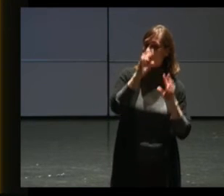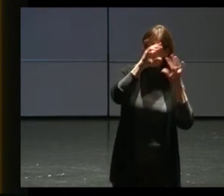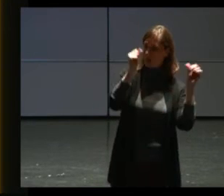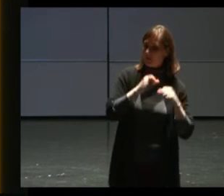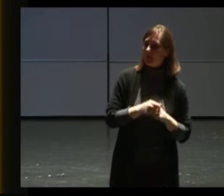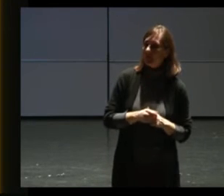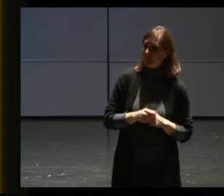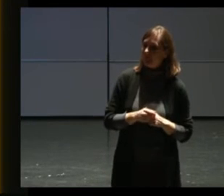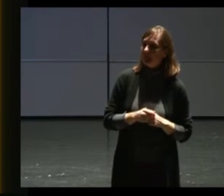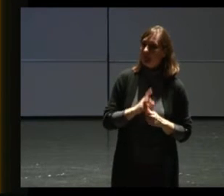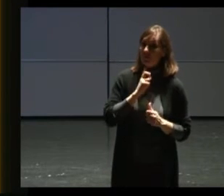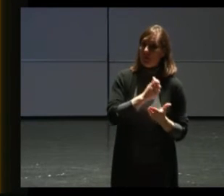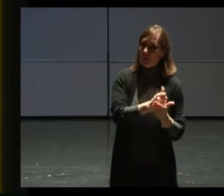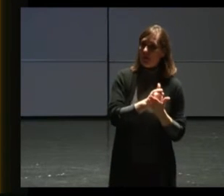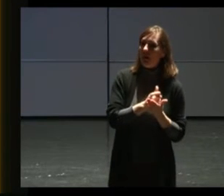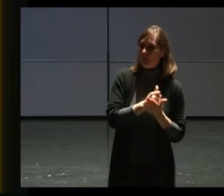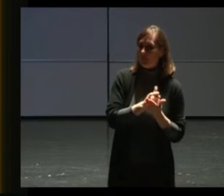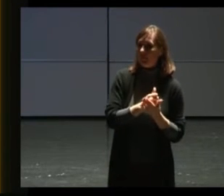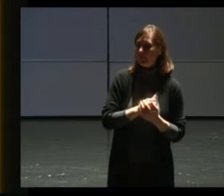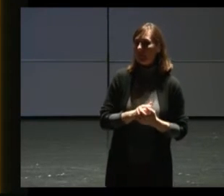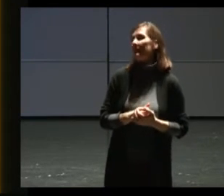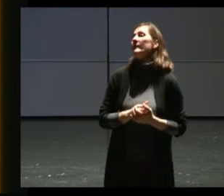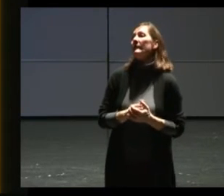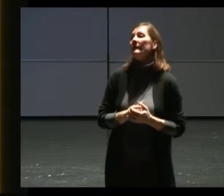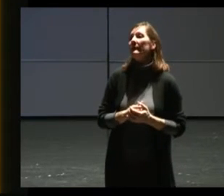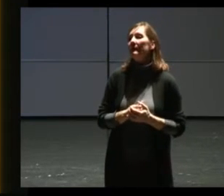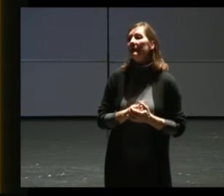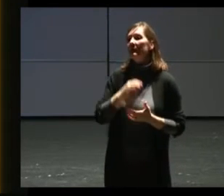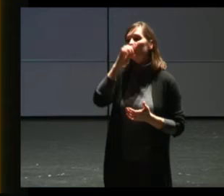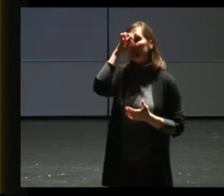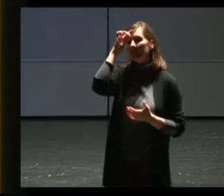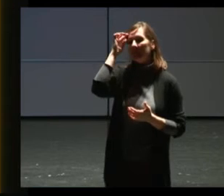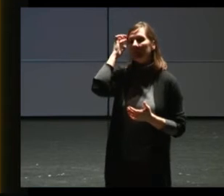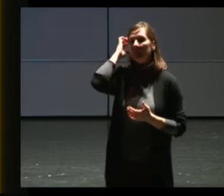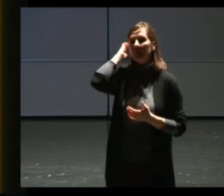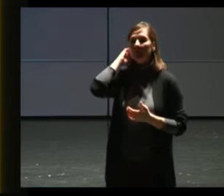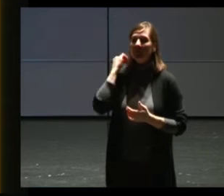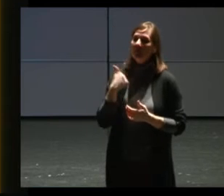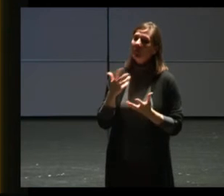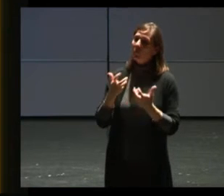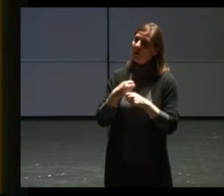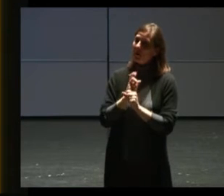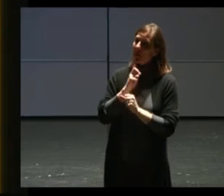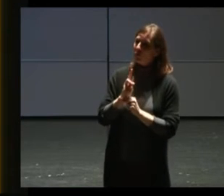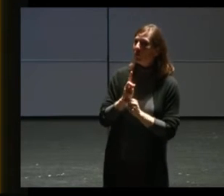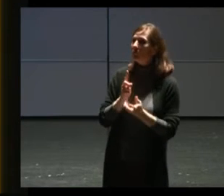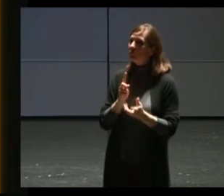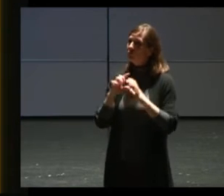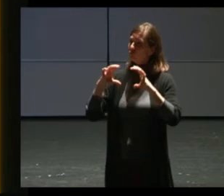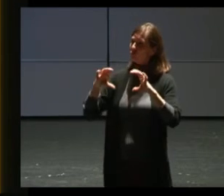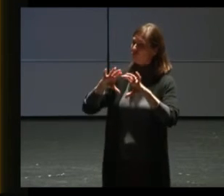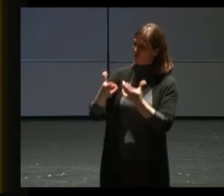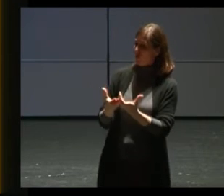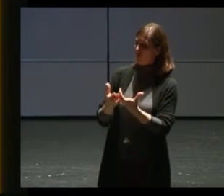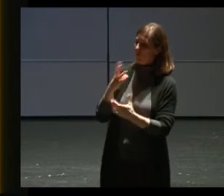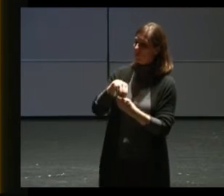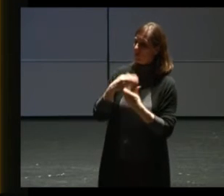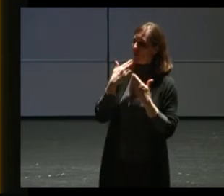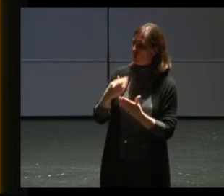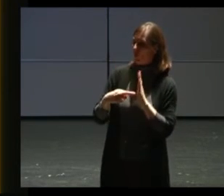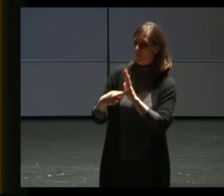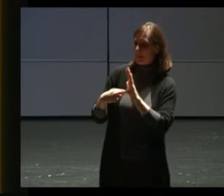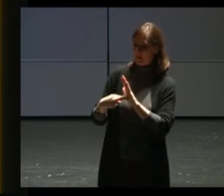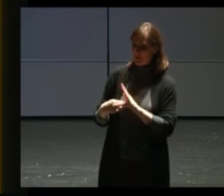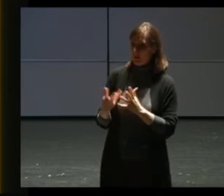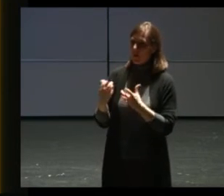valuable with some of the external work that we're doing. We want to make sure that we've got good representation and we engage today the campus